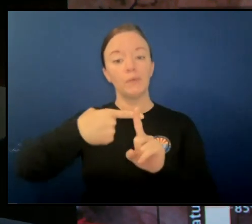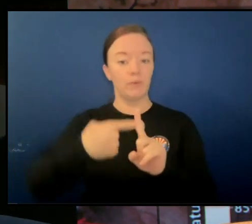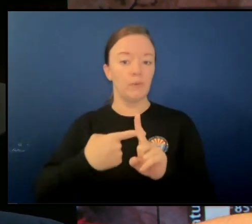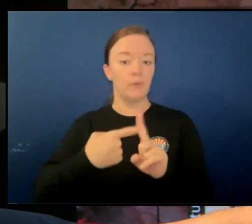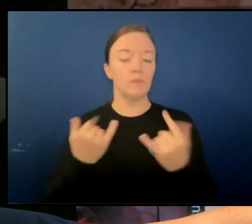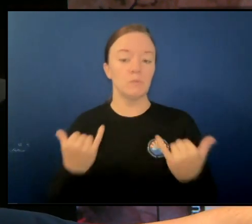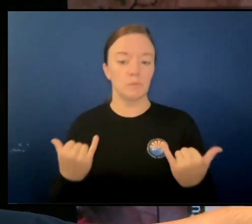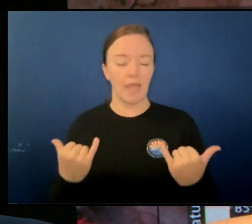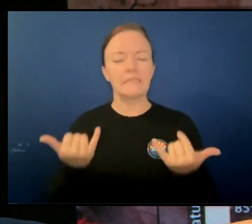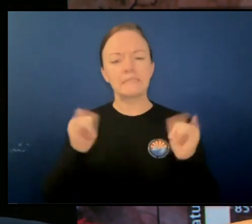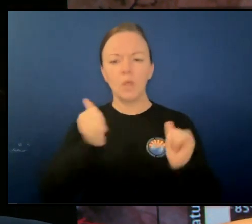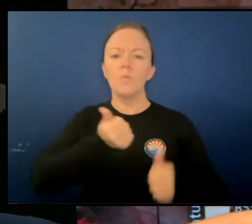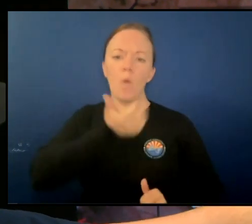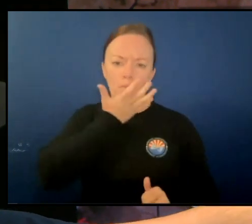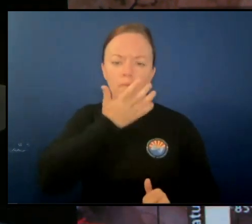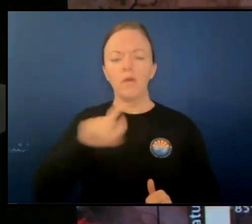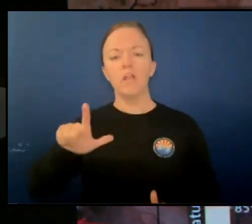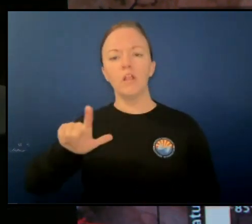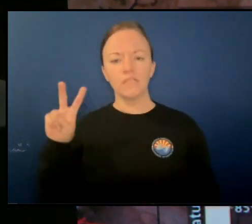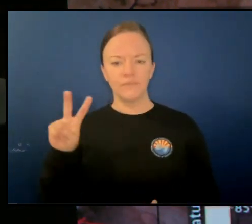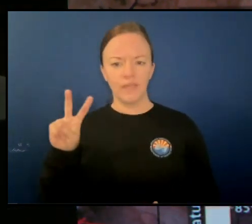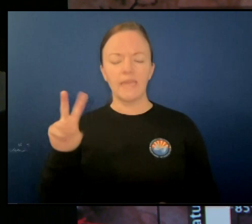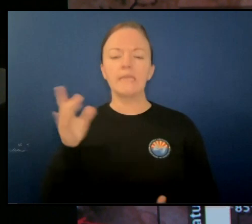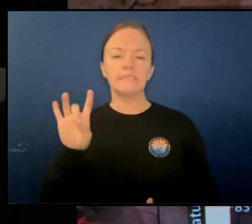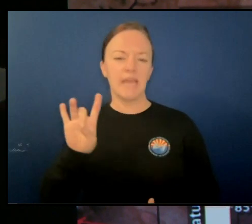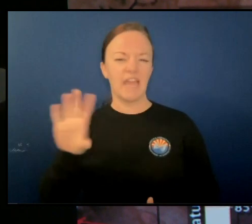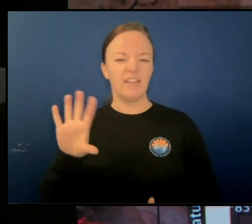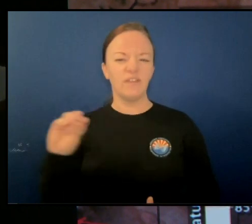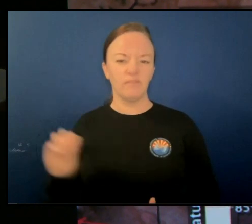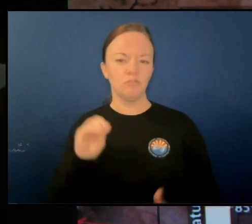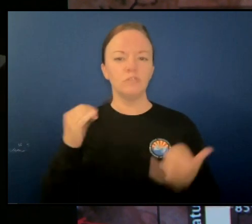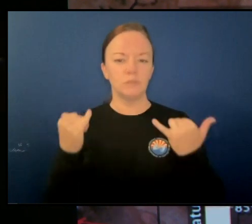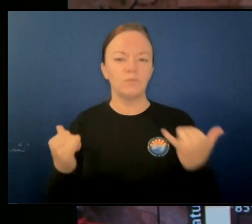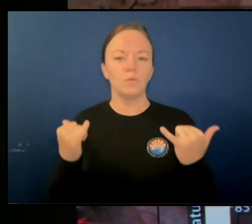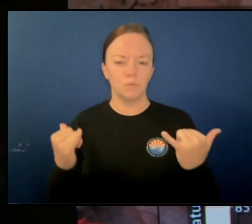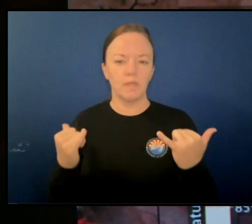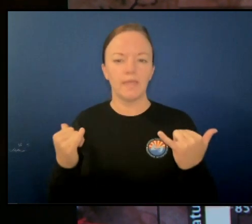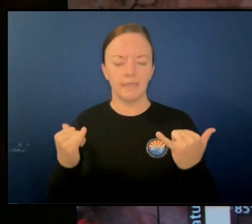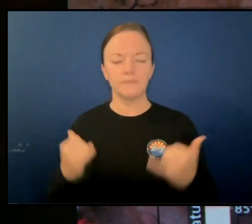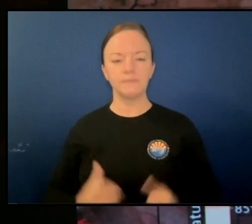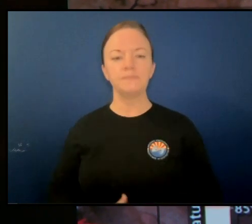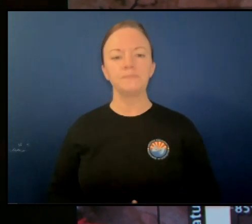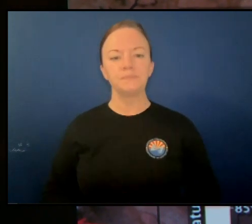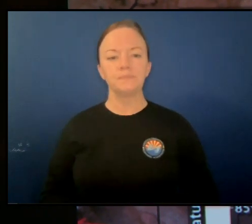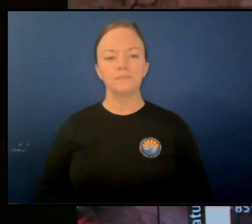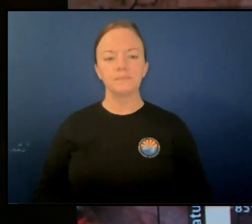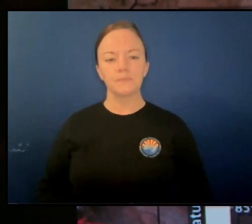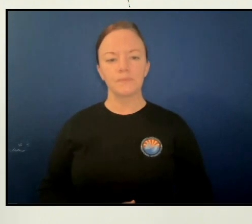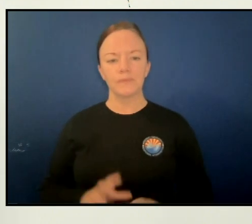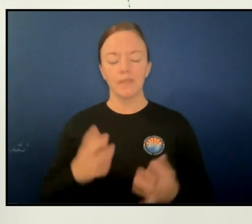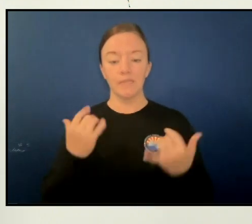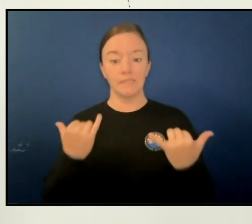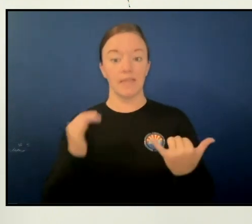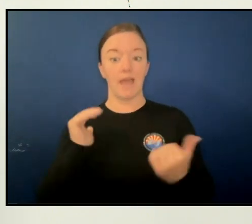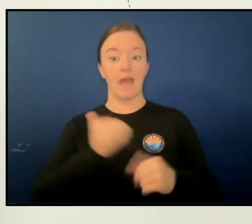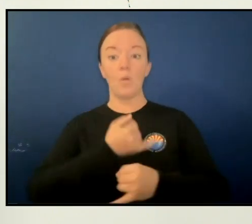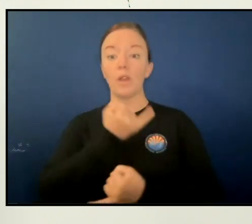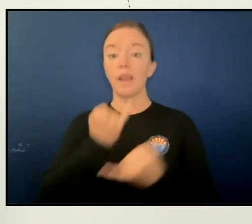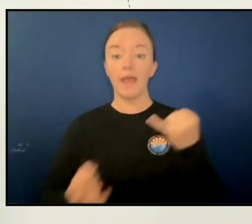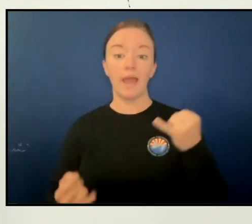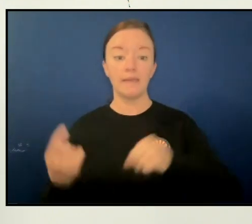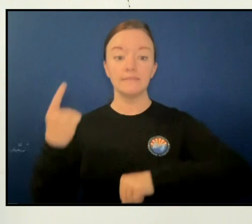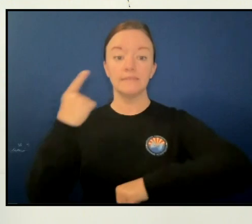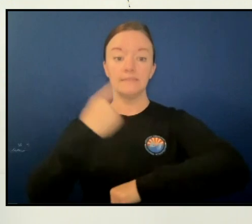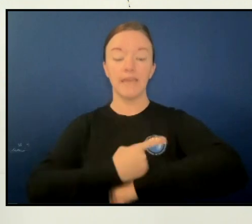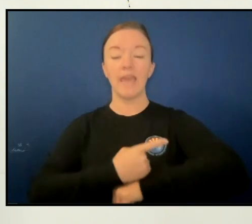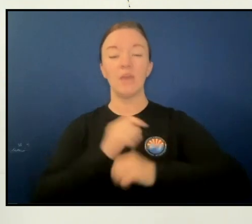warm day. Vegas is sitting at 85 degrees for today's forecast. And this is our last day truly in this